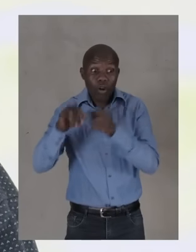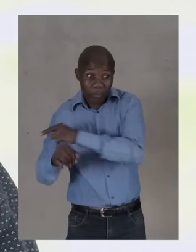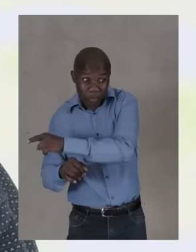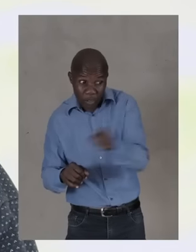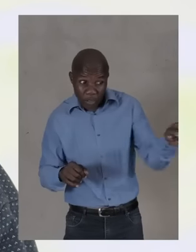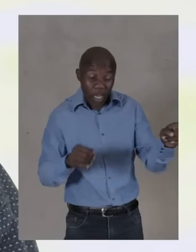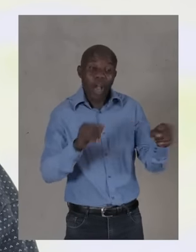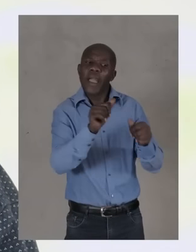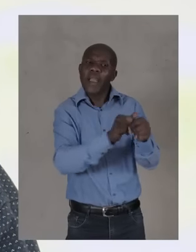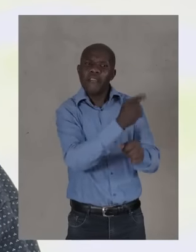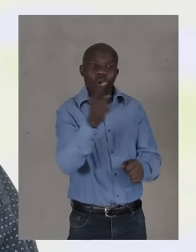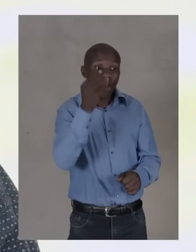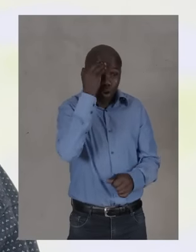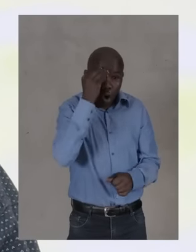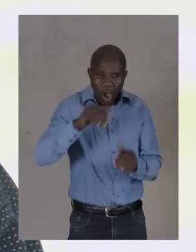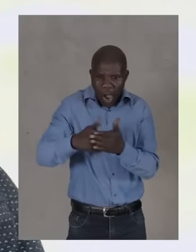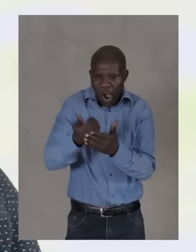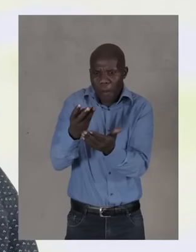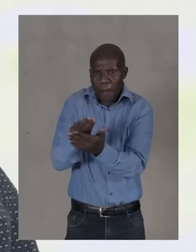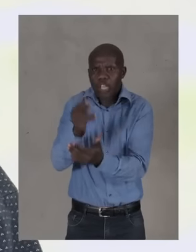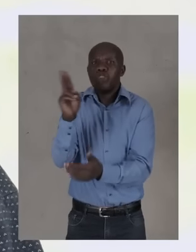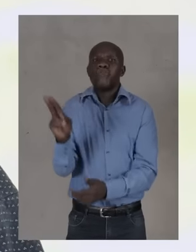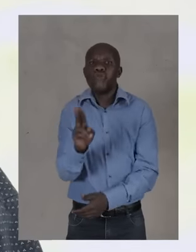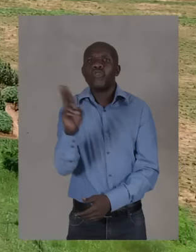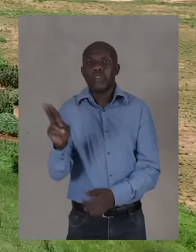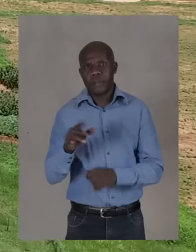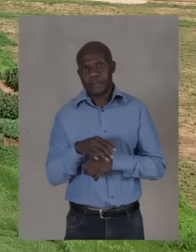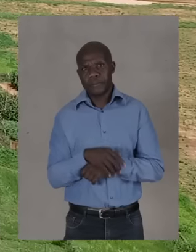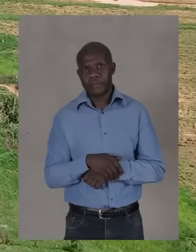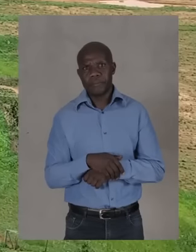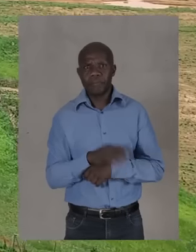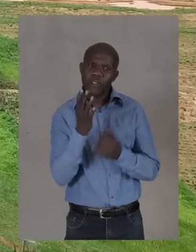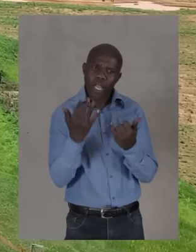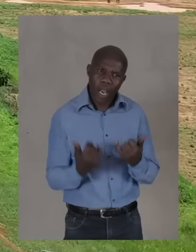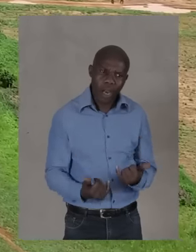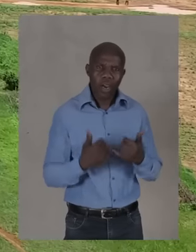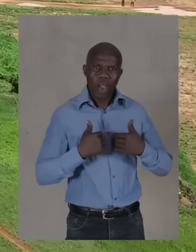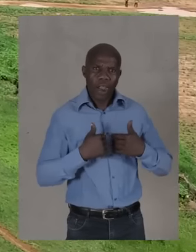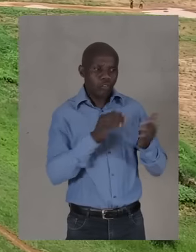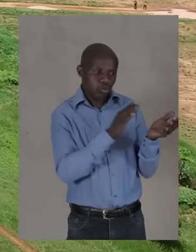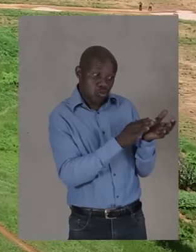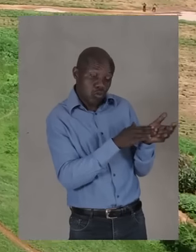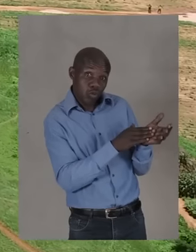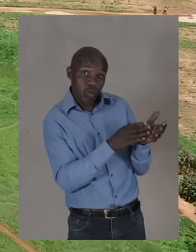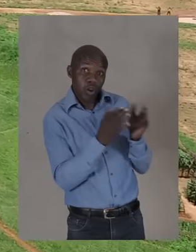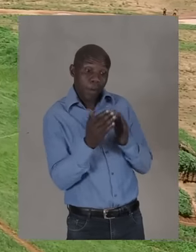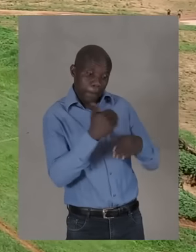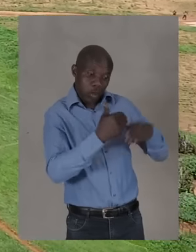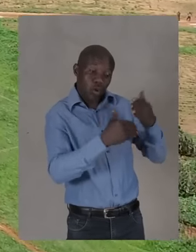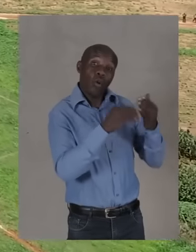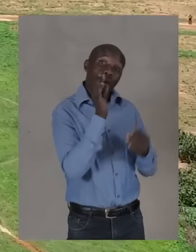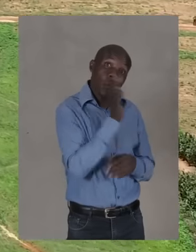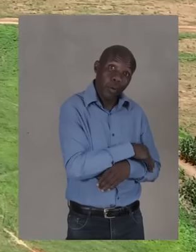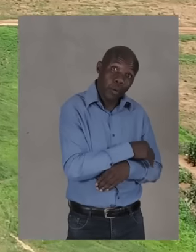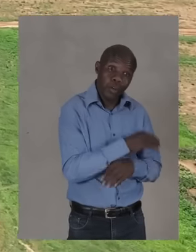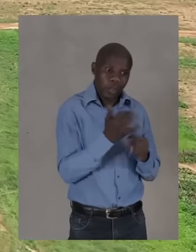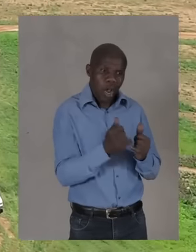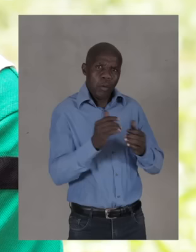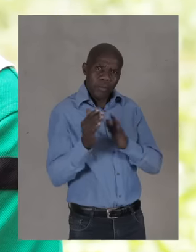in the community knows how their money is being used. We have schools being built. We are planning to buy